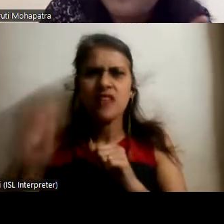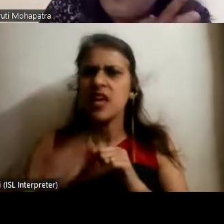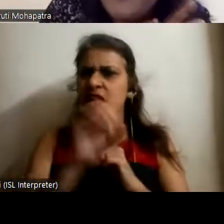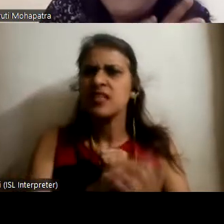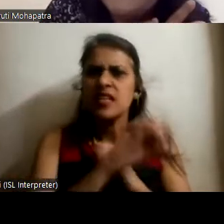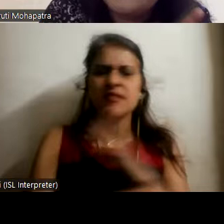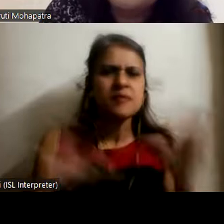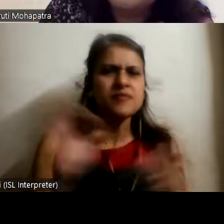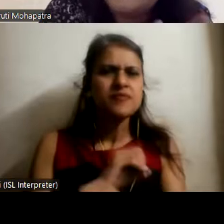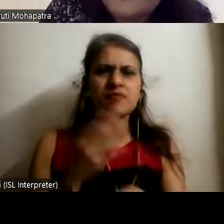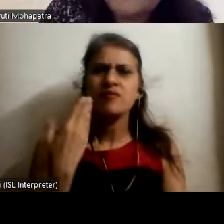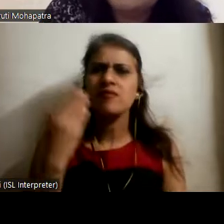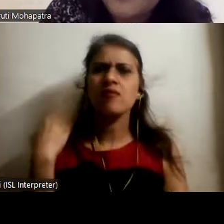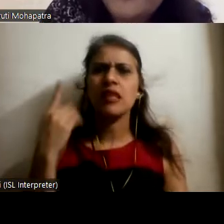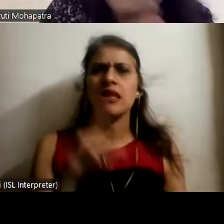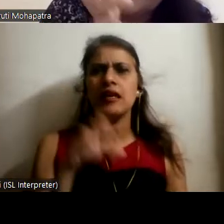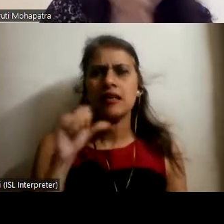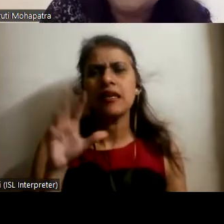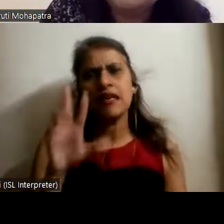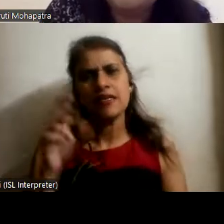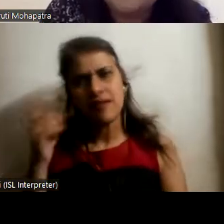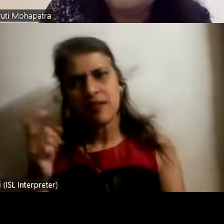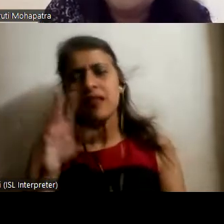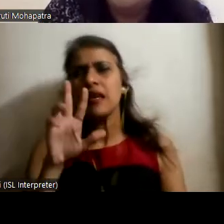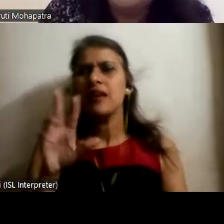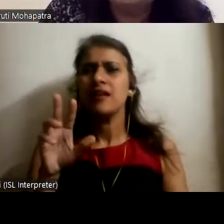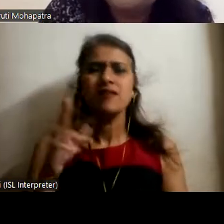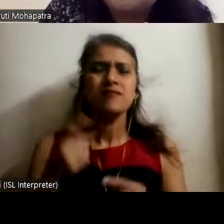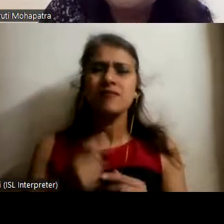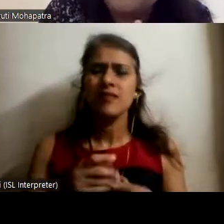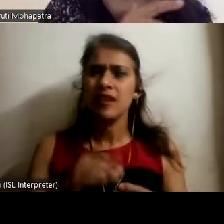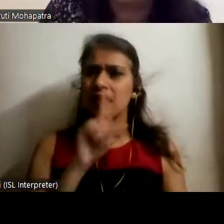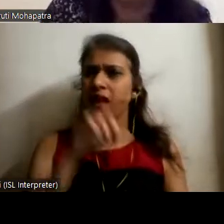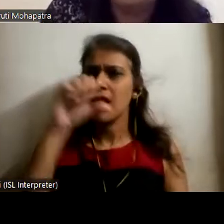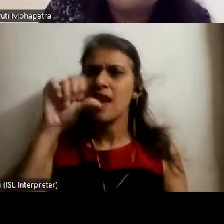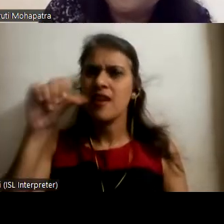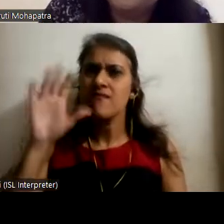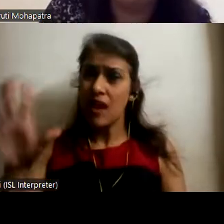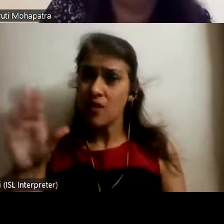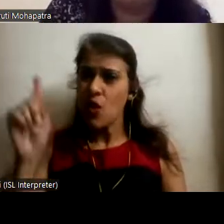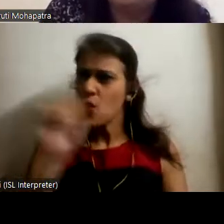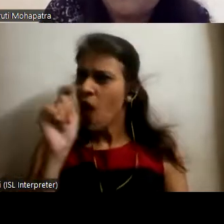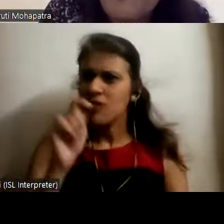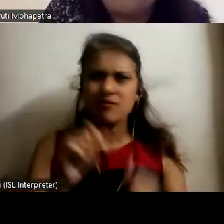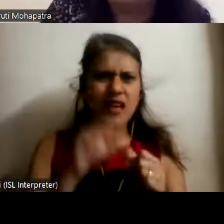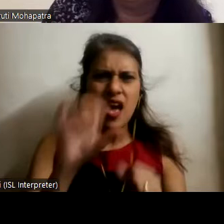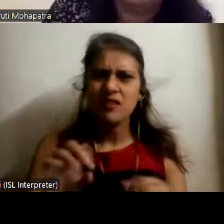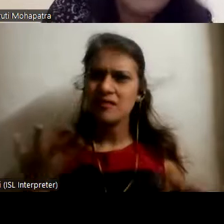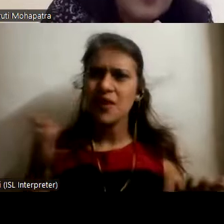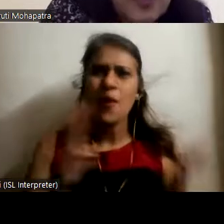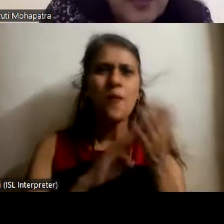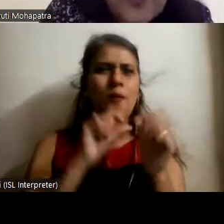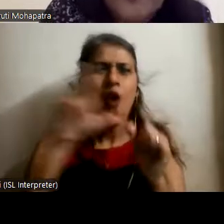1987, go back there, 89, 90, till 95. There were no toilets that we could use if we went to a mall